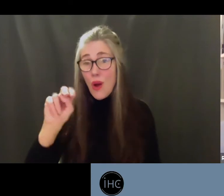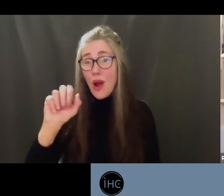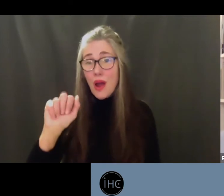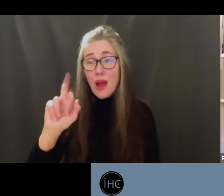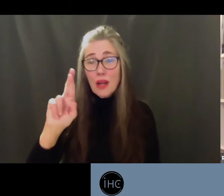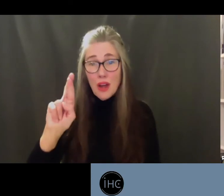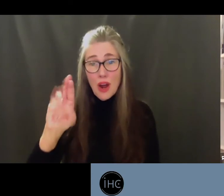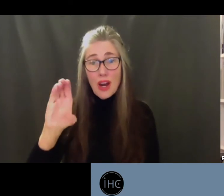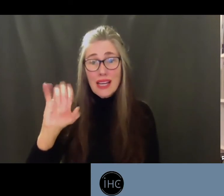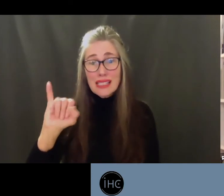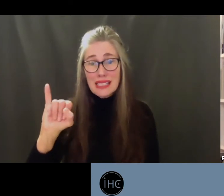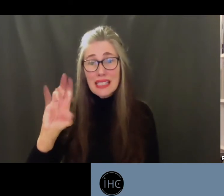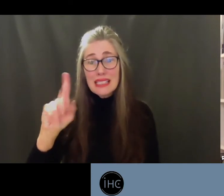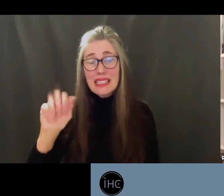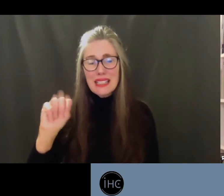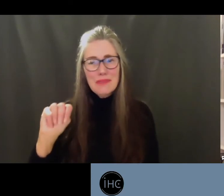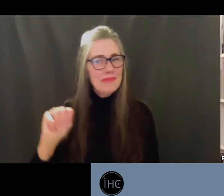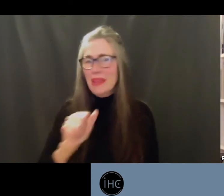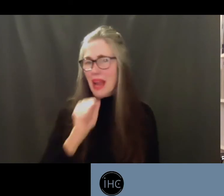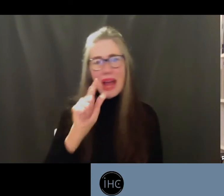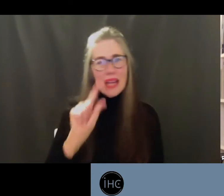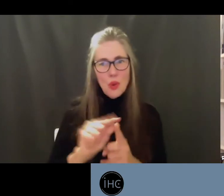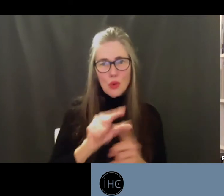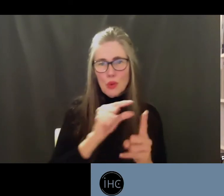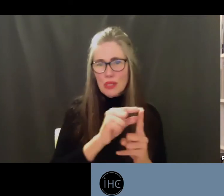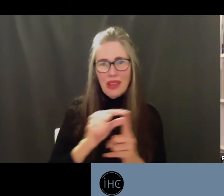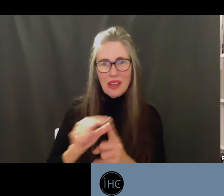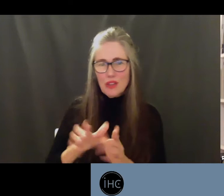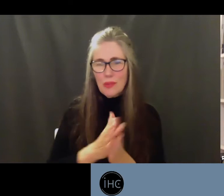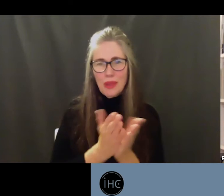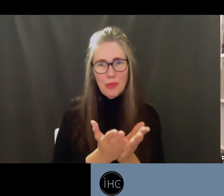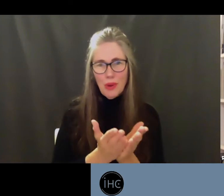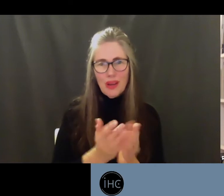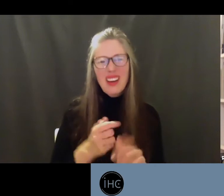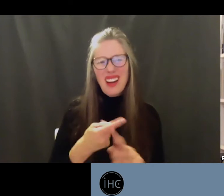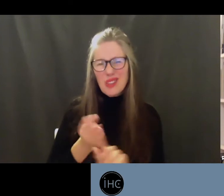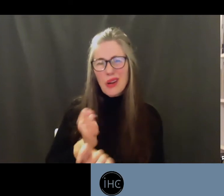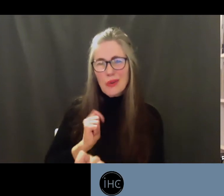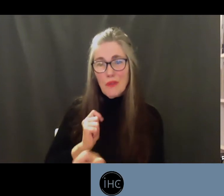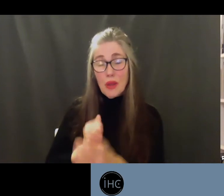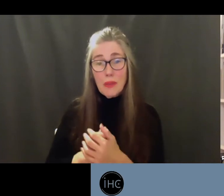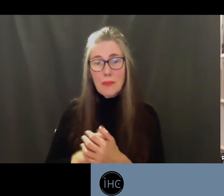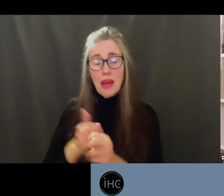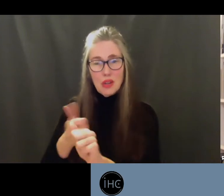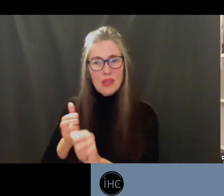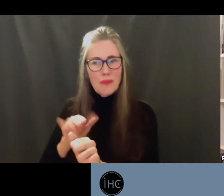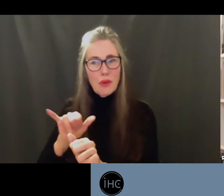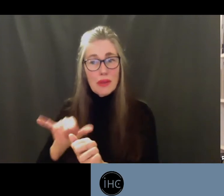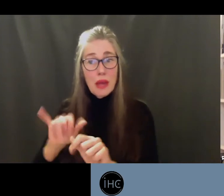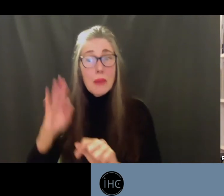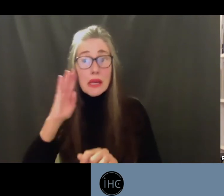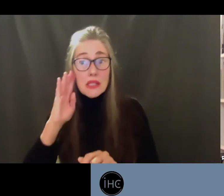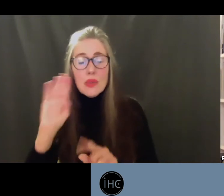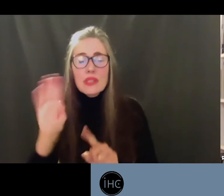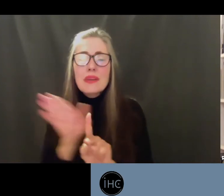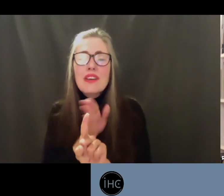I try not to use like psychological, terms so much, but he knows he has to cultivate